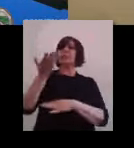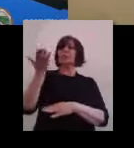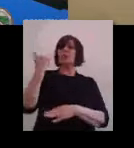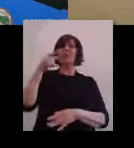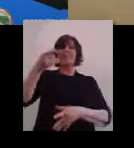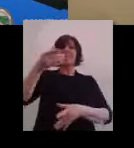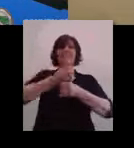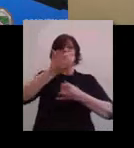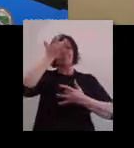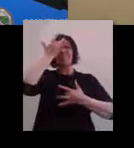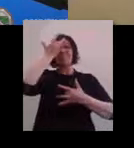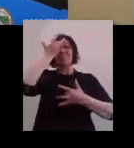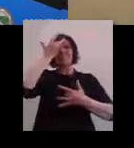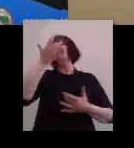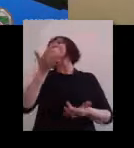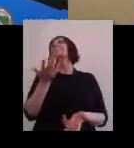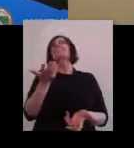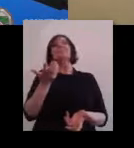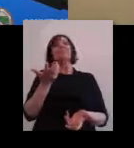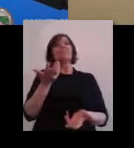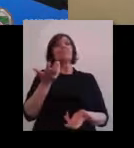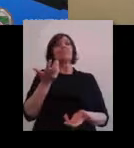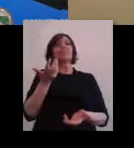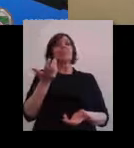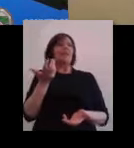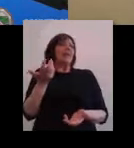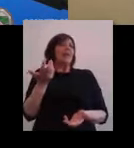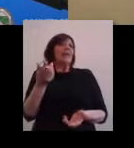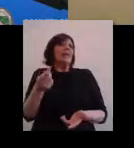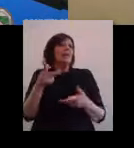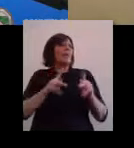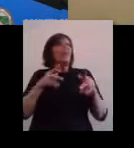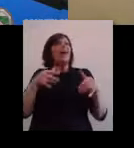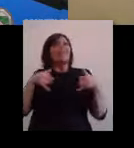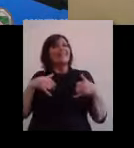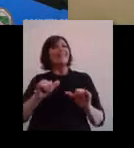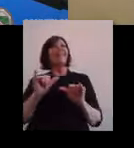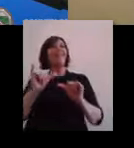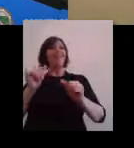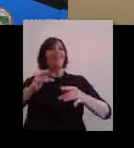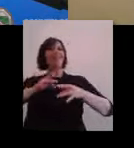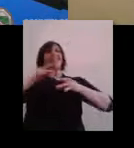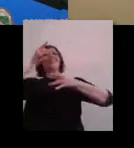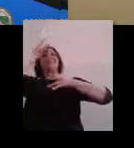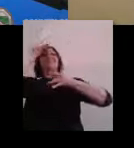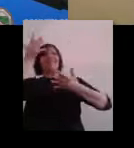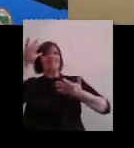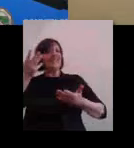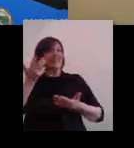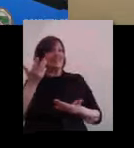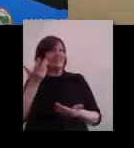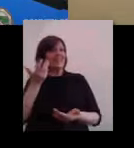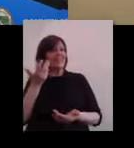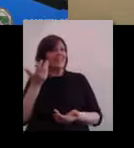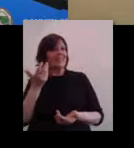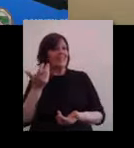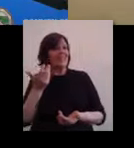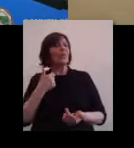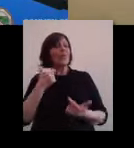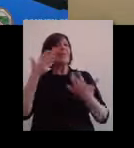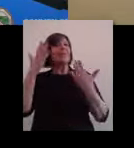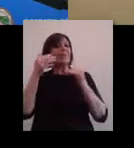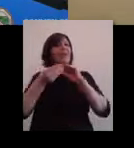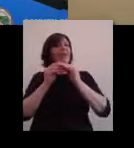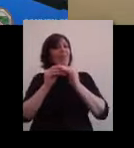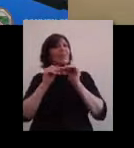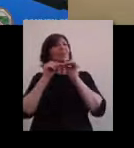down ill a few days before. So there are people that are still attracting it and still are contracting it, I should say. And we expect those numbers to continue. Now that